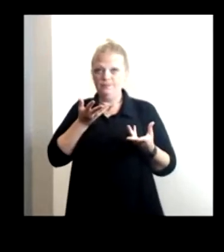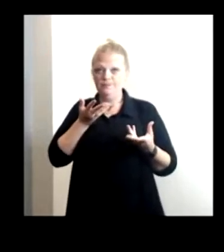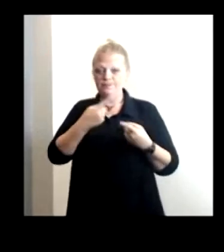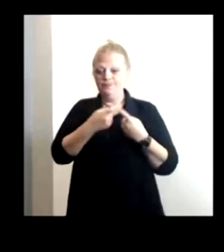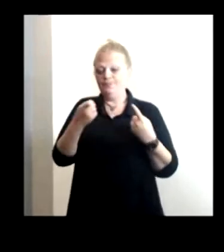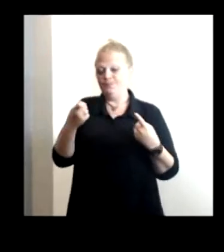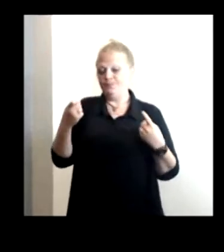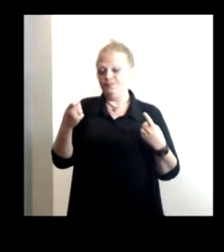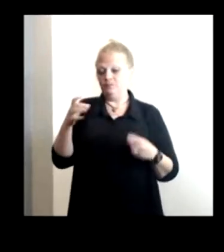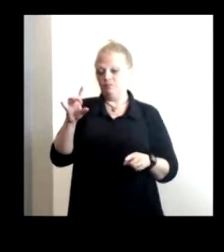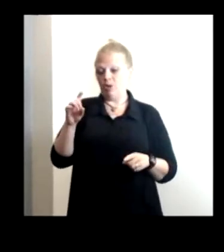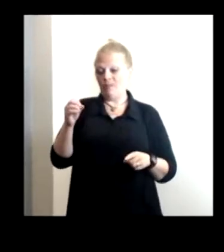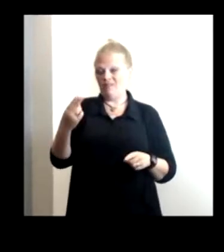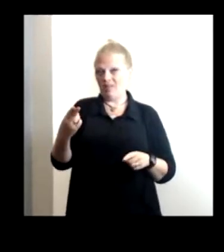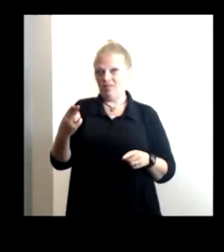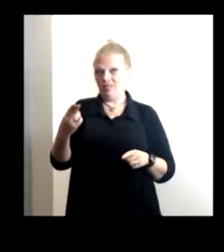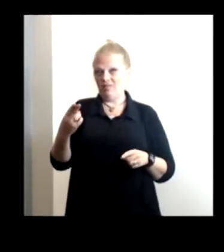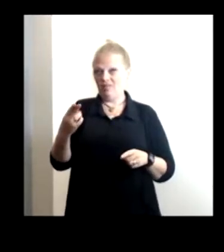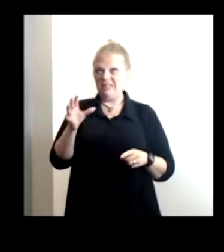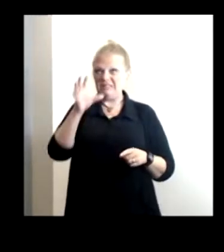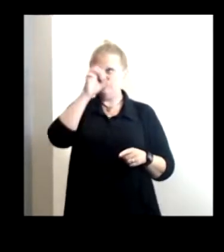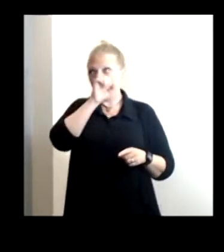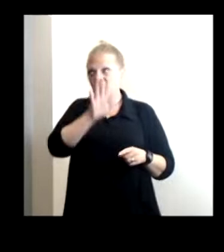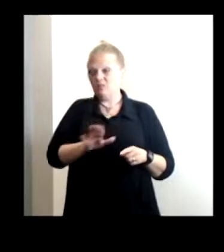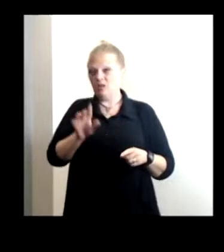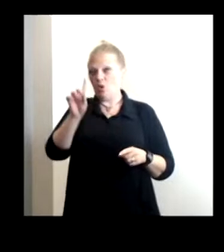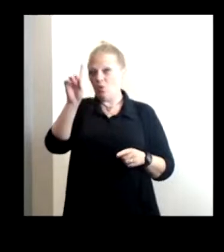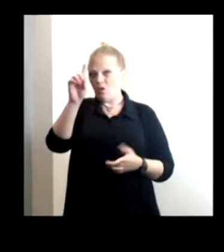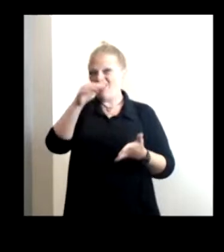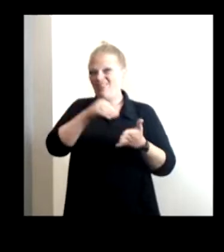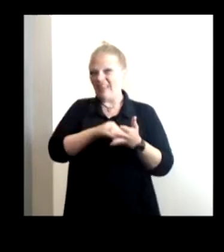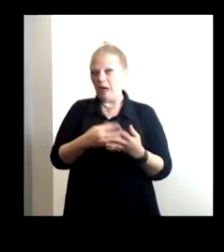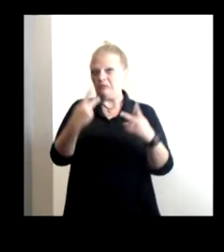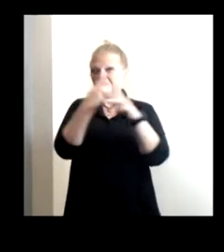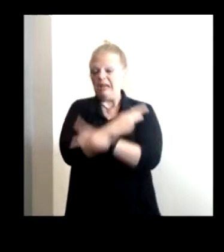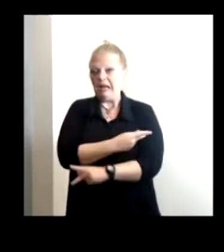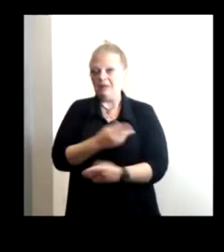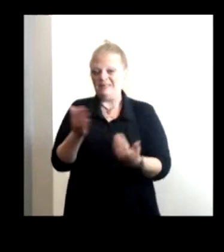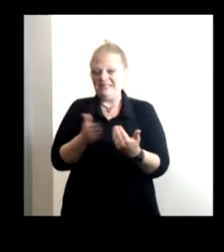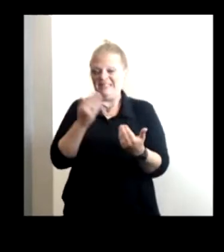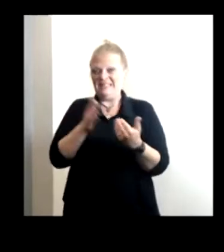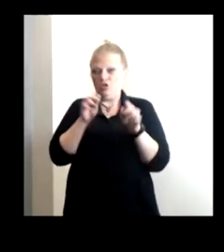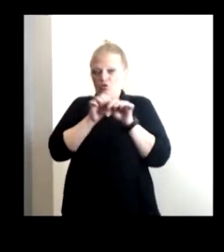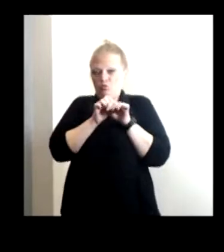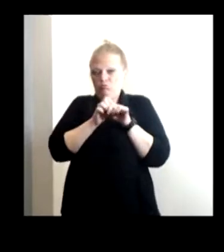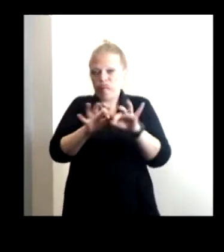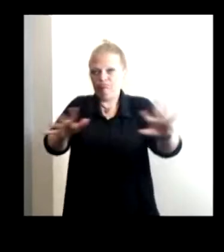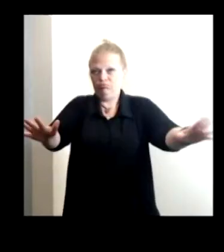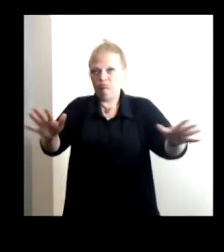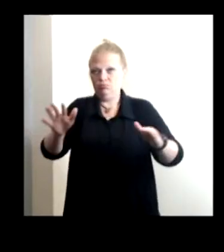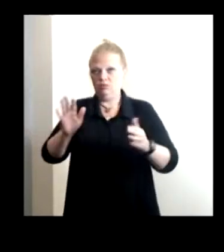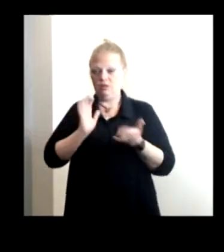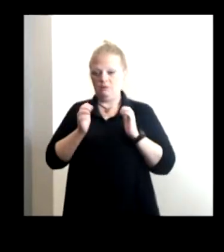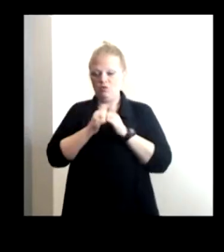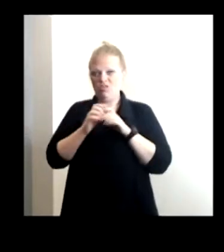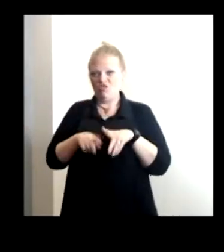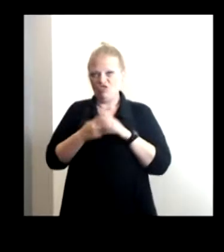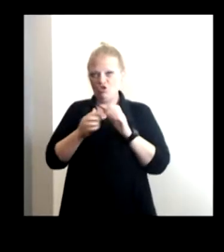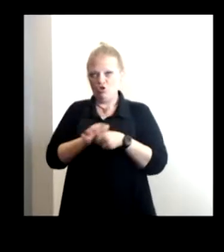our health department staff, is approximately 1,000 times more transmissible than the original